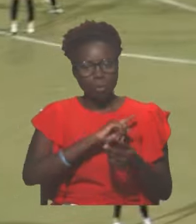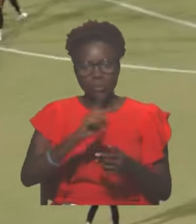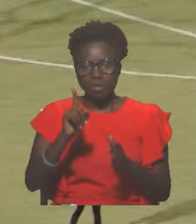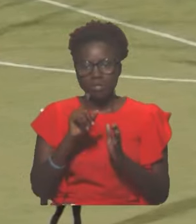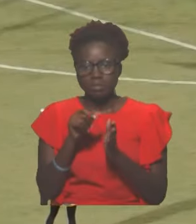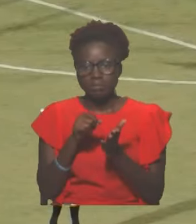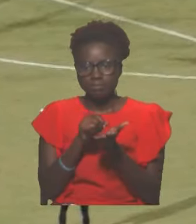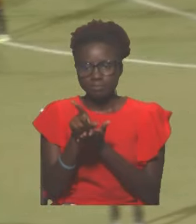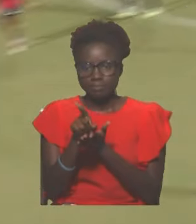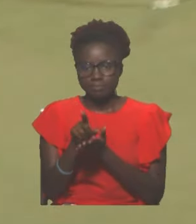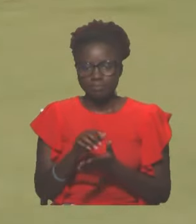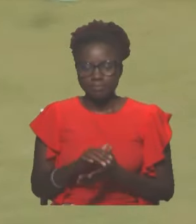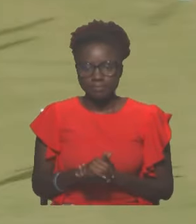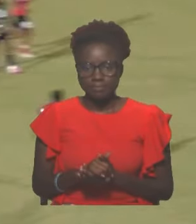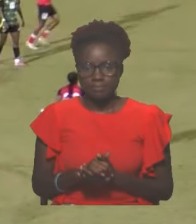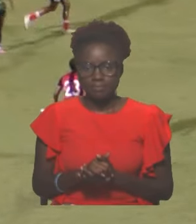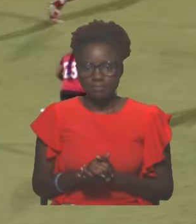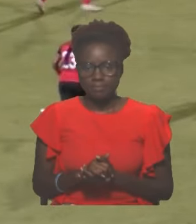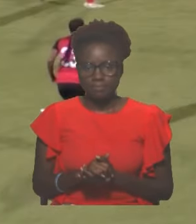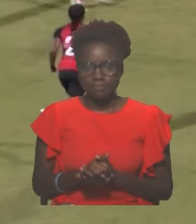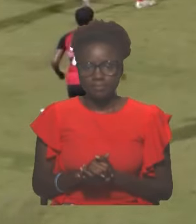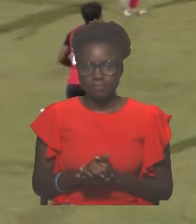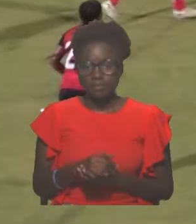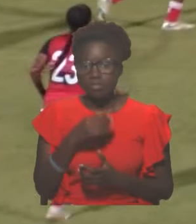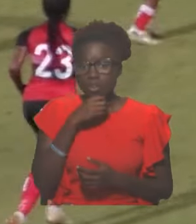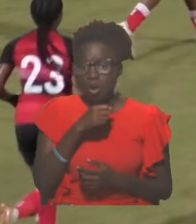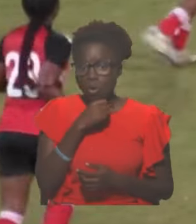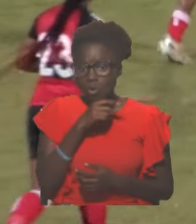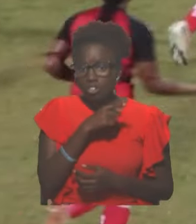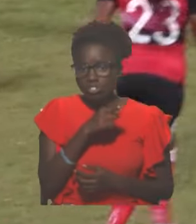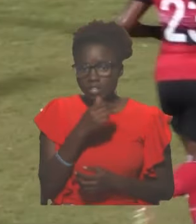senior team debut in spectacular fashion.